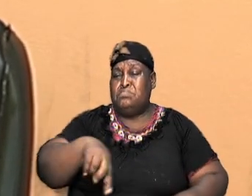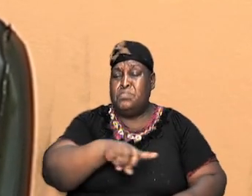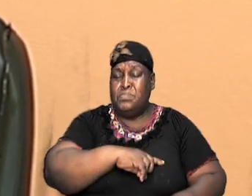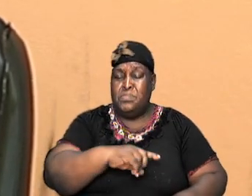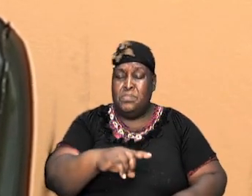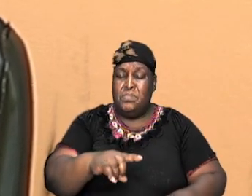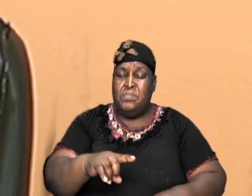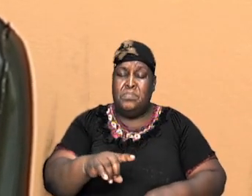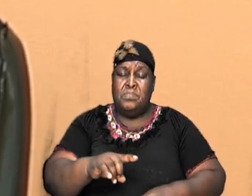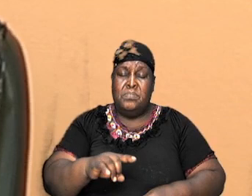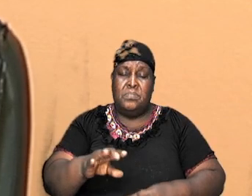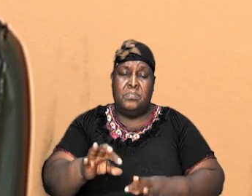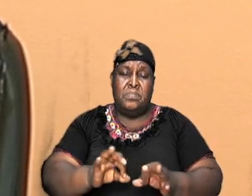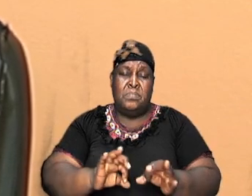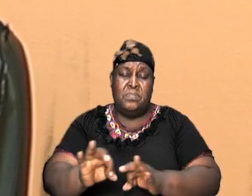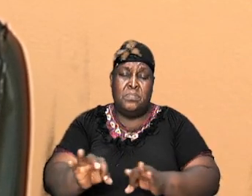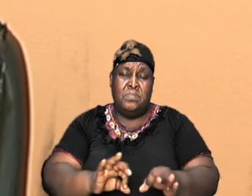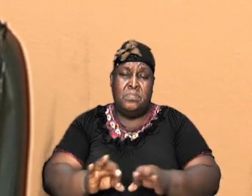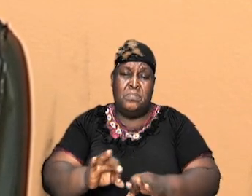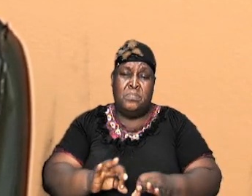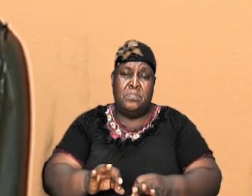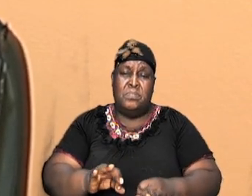these books. So let us